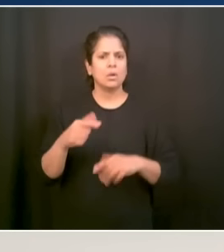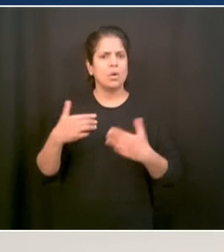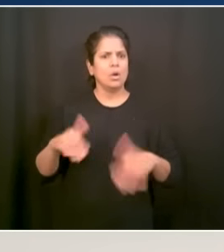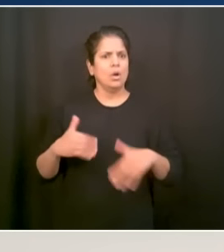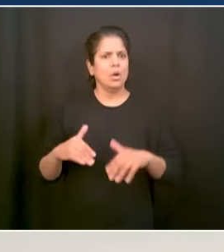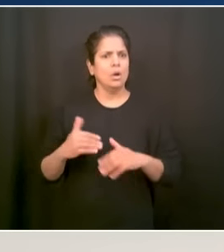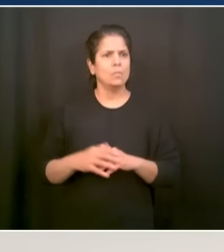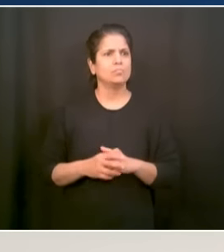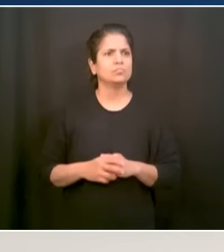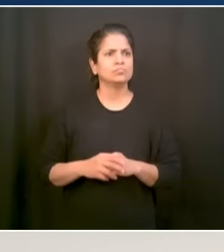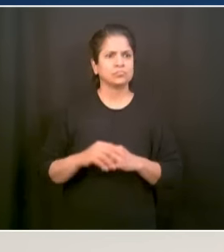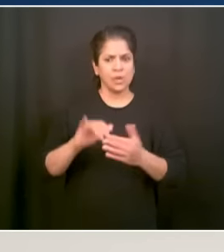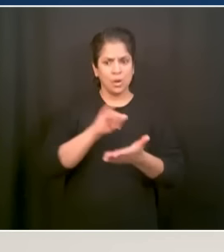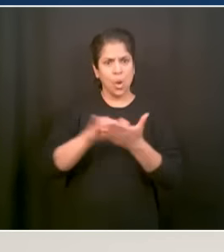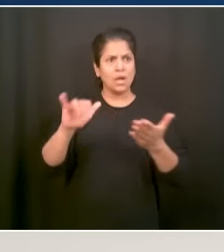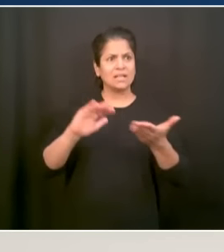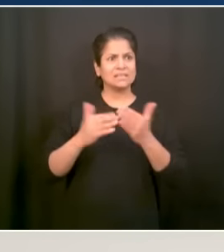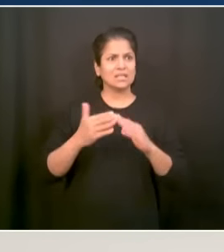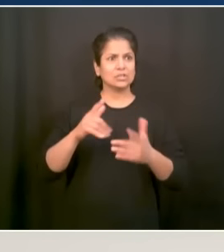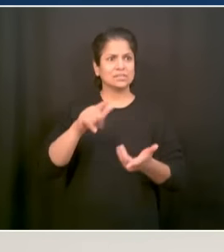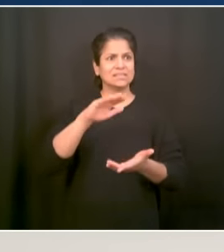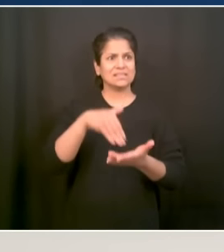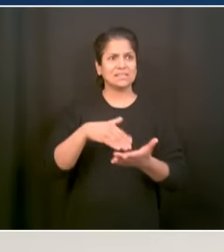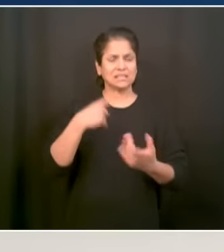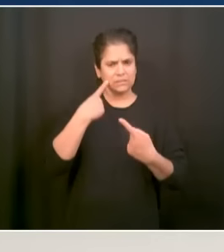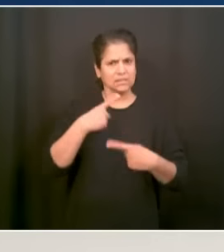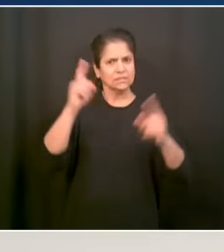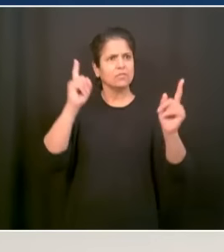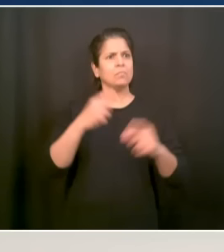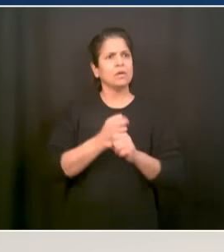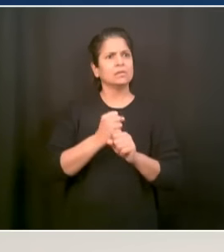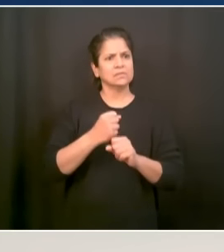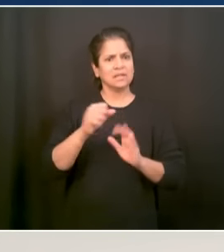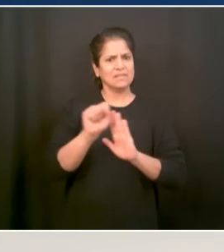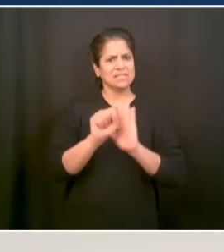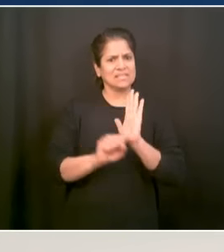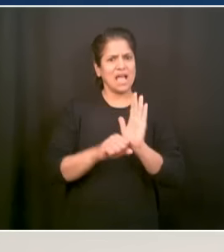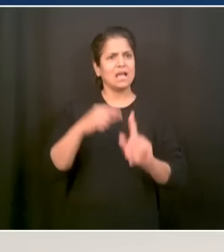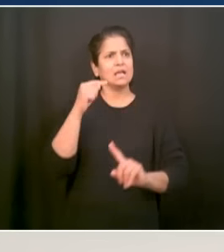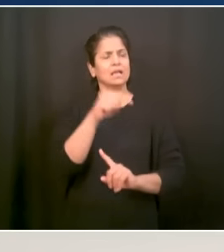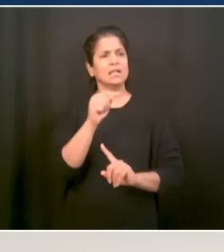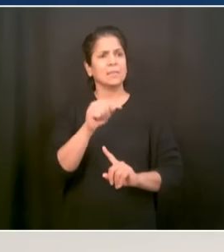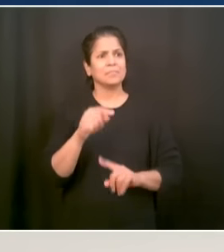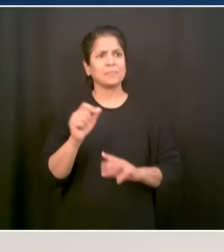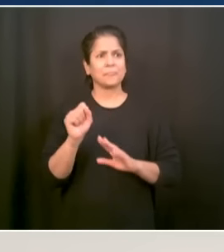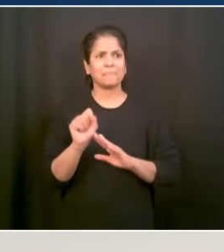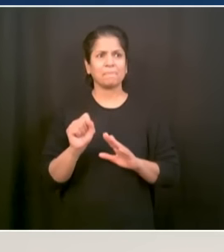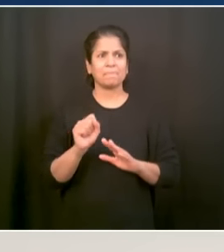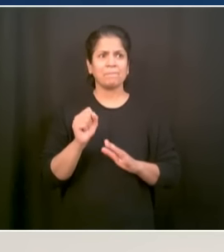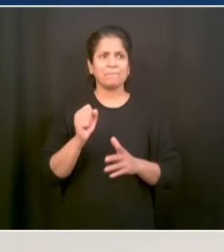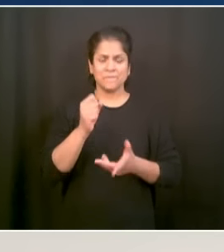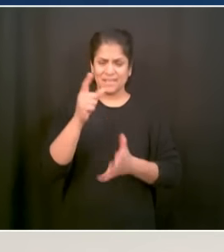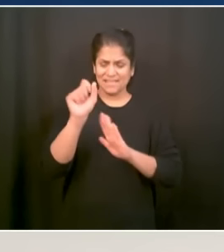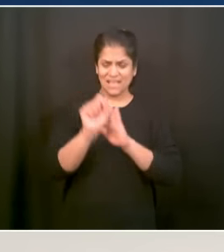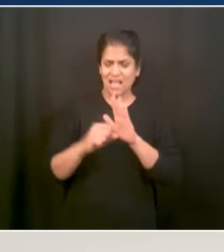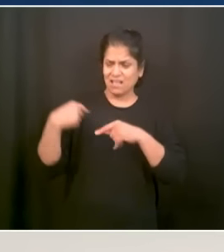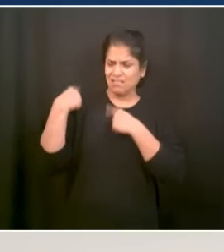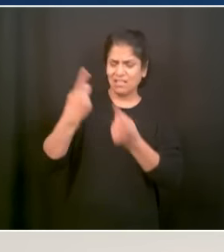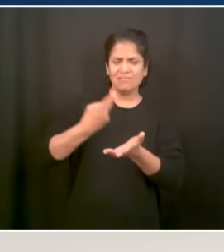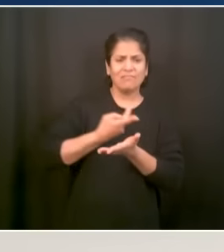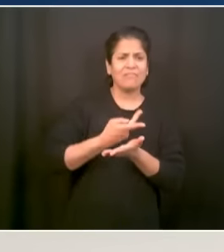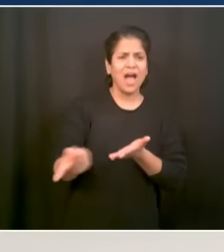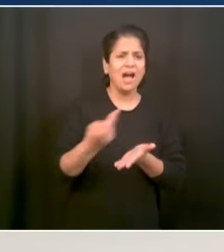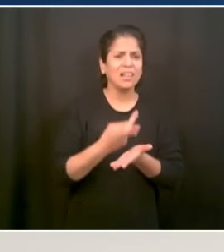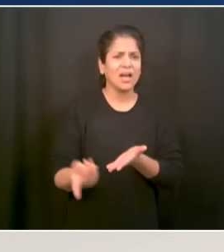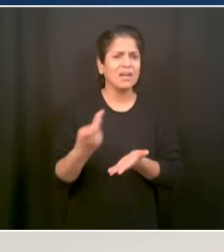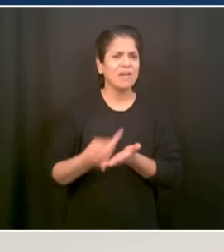entire country. And it is the story of a city that has been failed by its leaders of the past. Together, let us tell